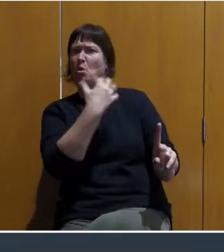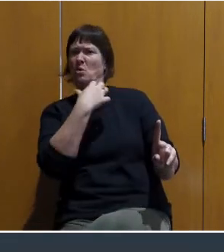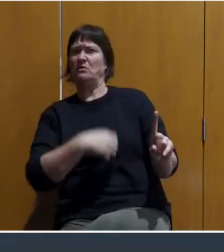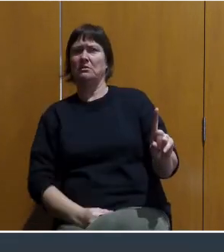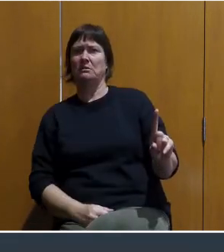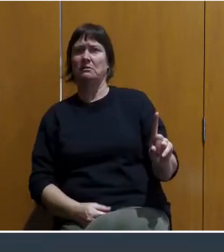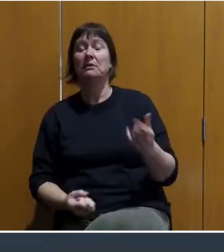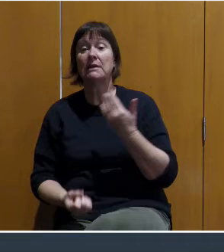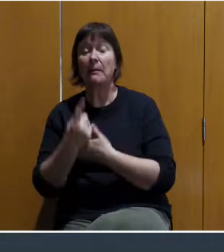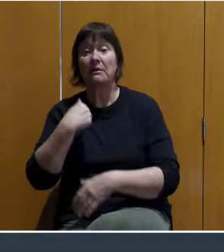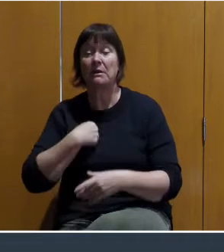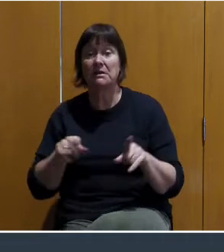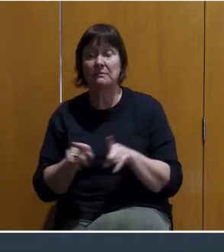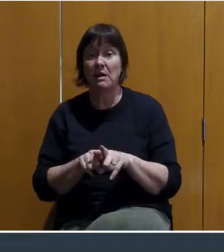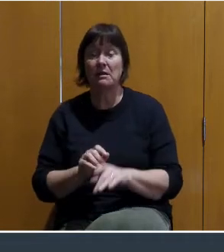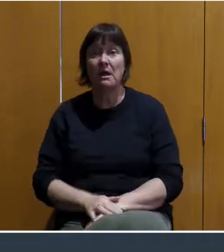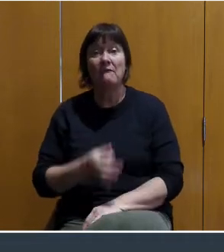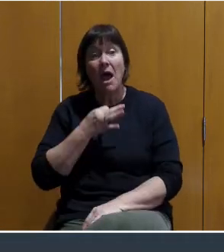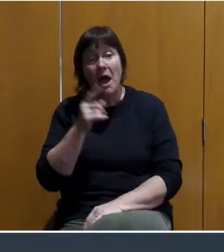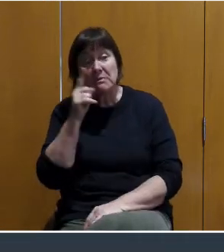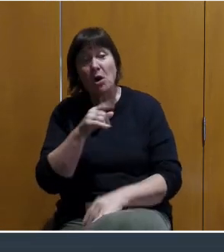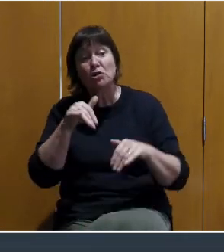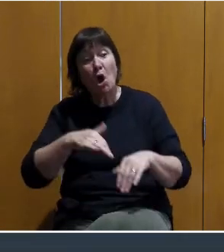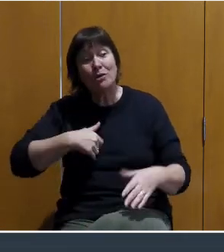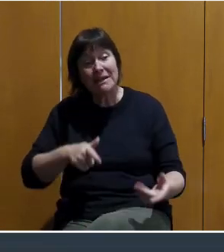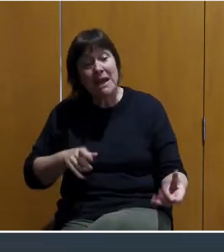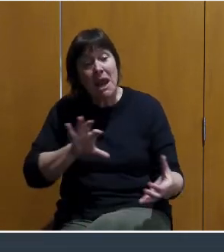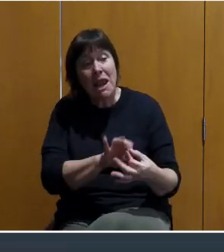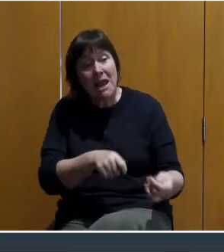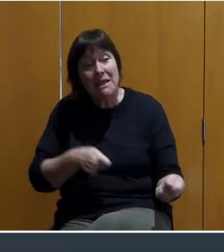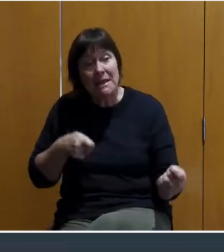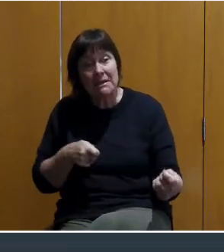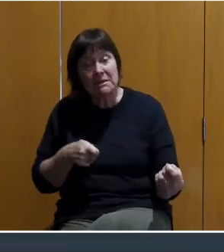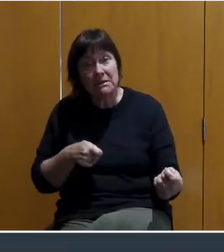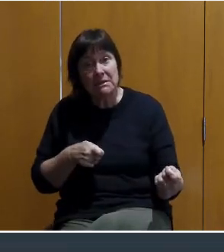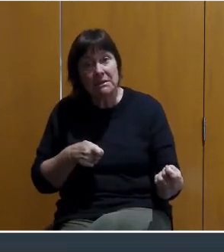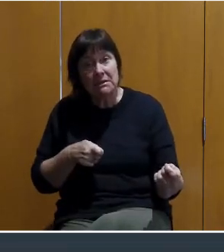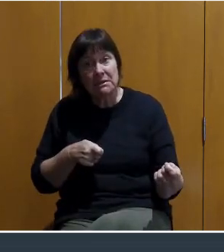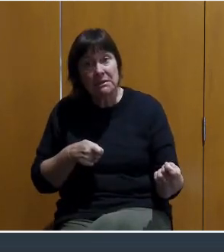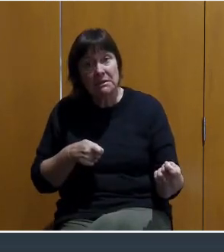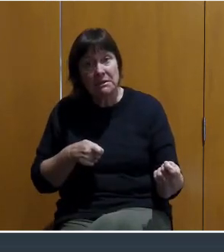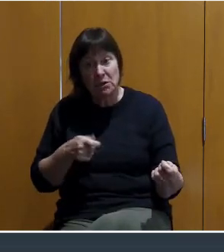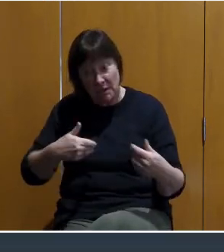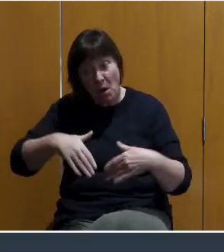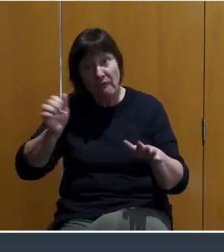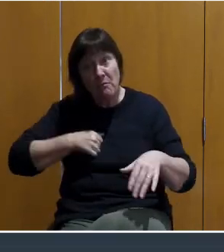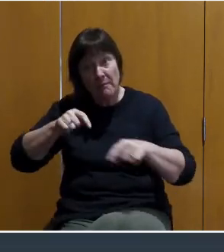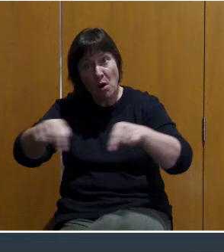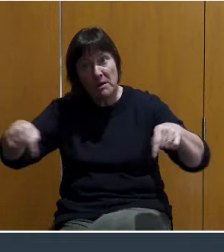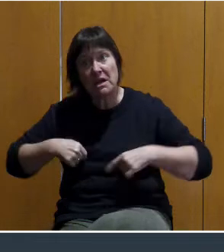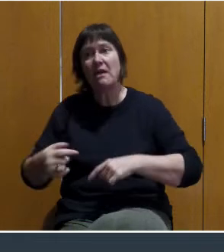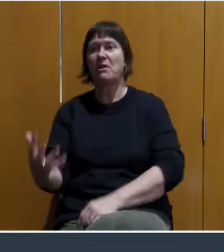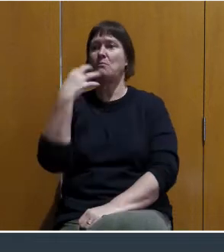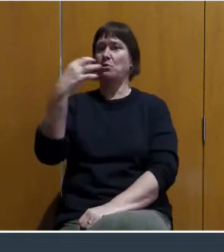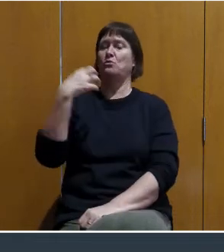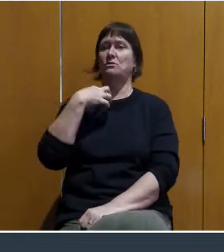I have been abused when asking people to place their dogs on a lead whilst I get the dogs off my property. At one time, in